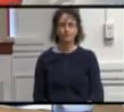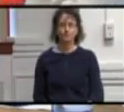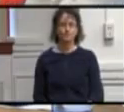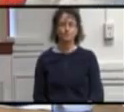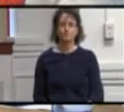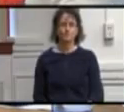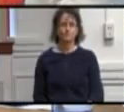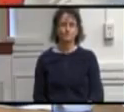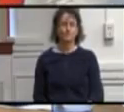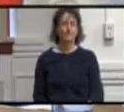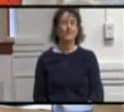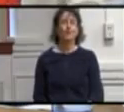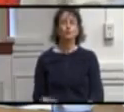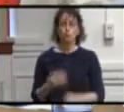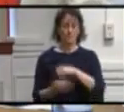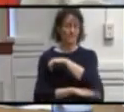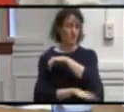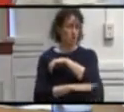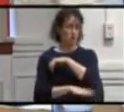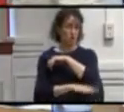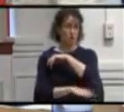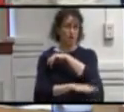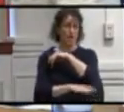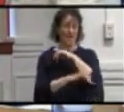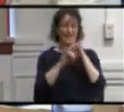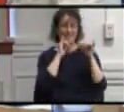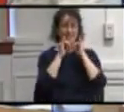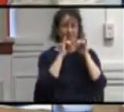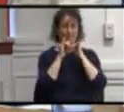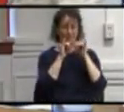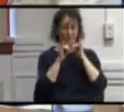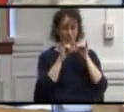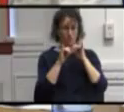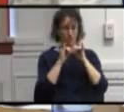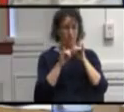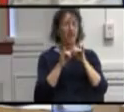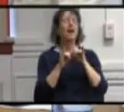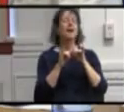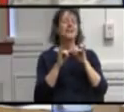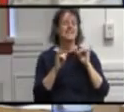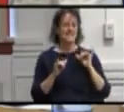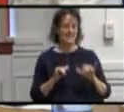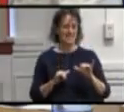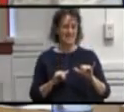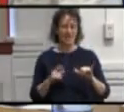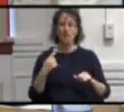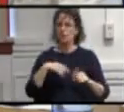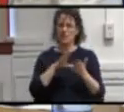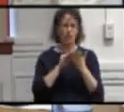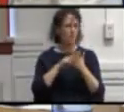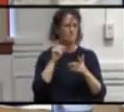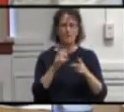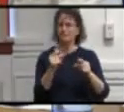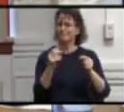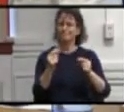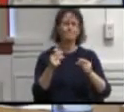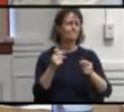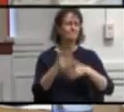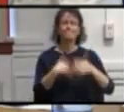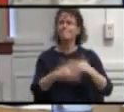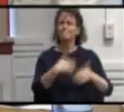manager interviews was really the importance of moving quickly, screening